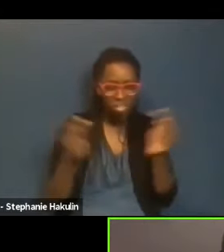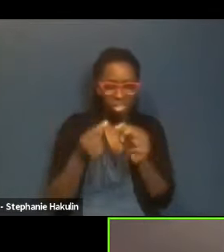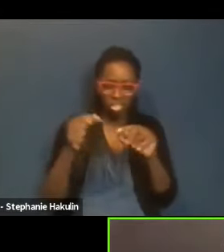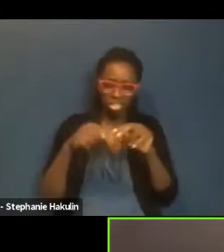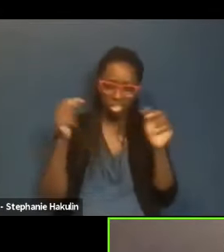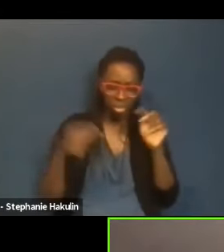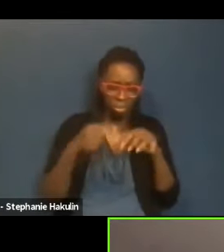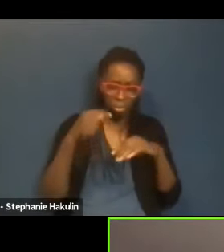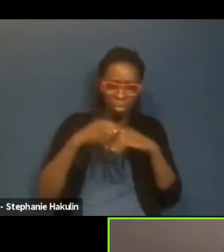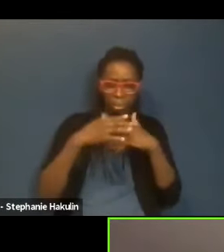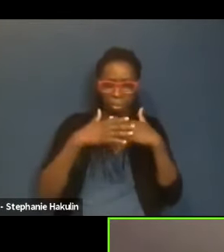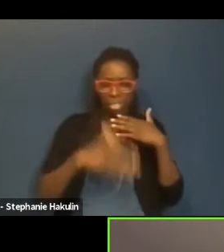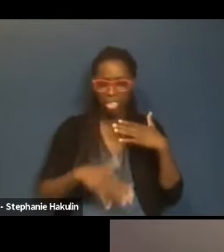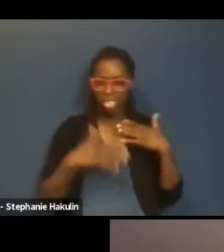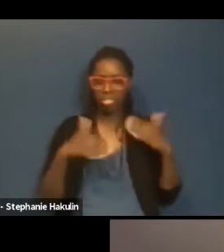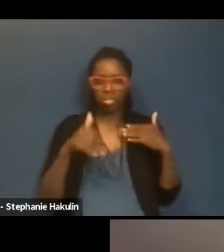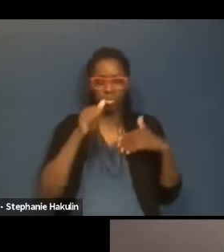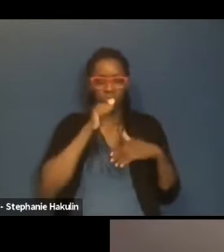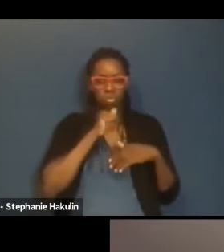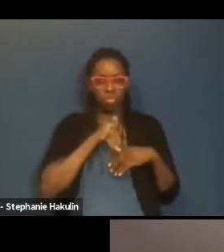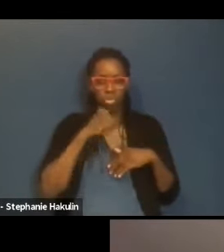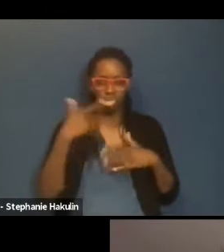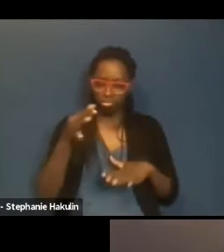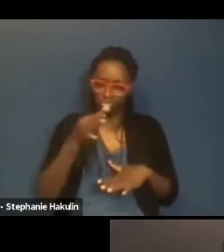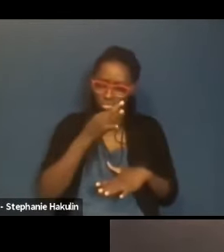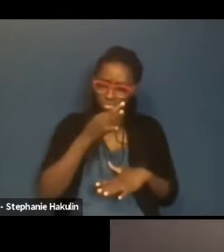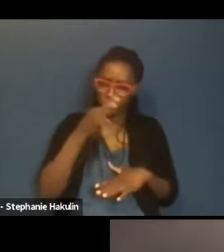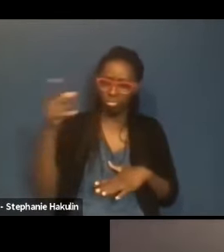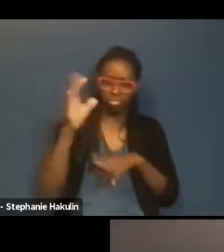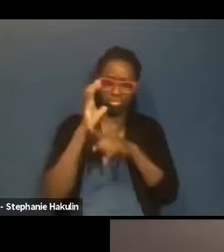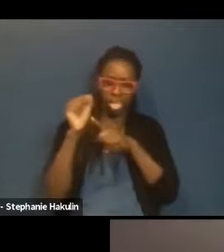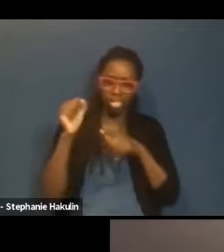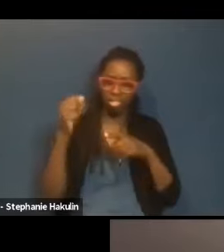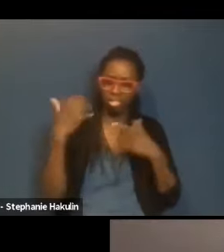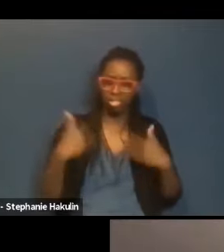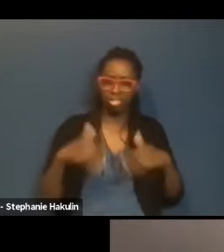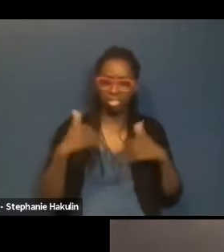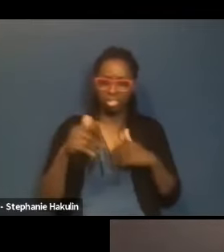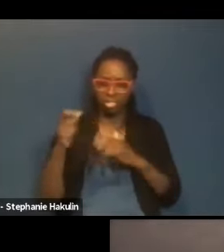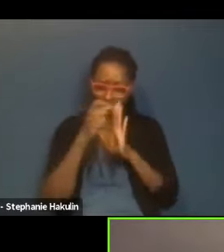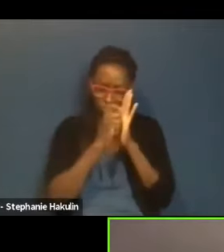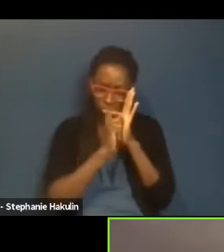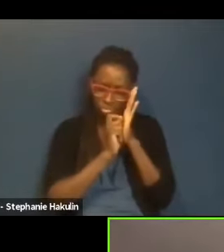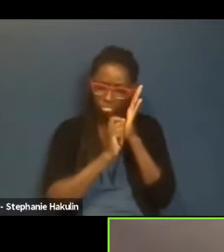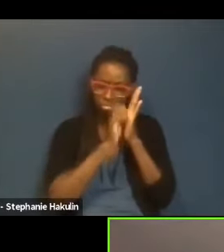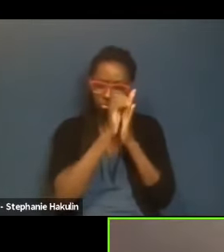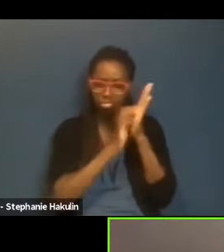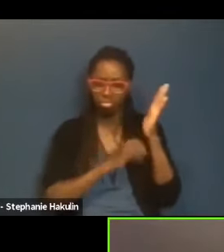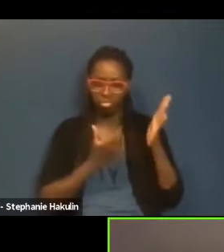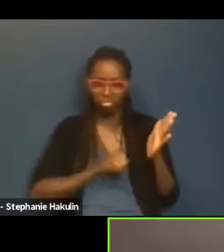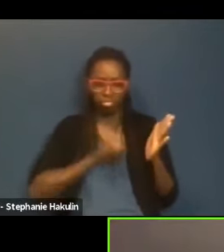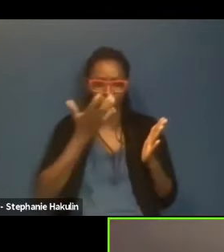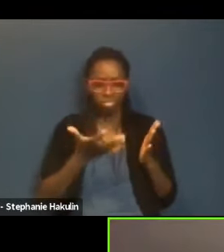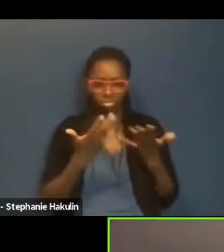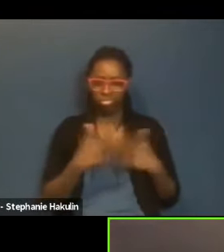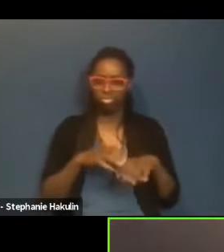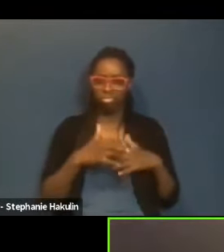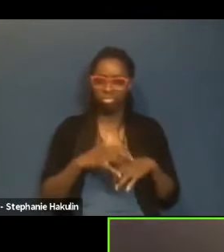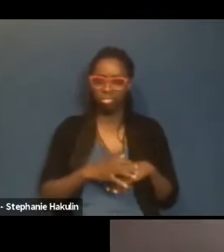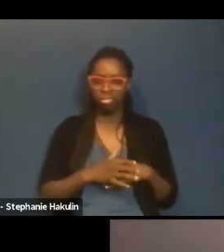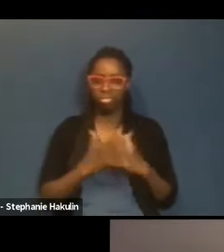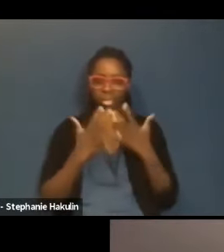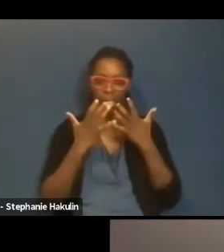got bars, yo. Somebody out here writing. My Lord, let's